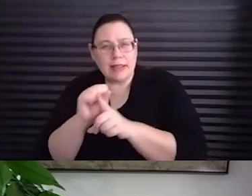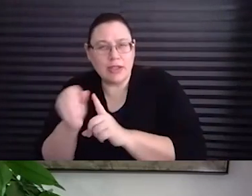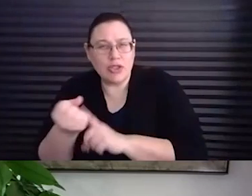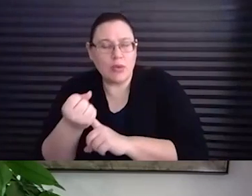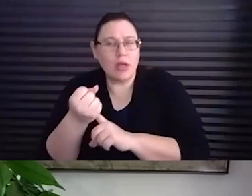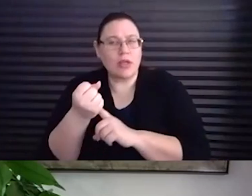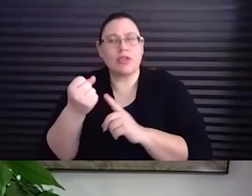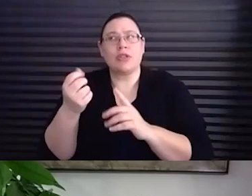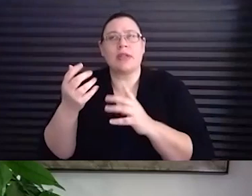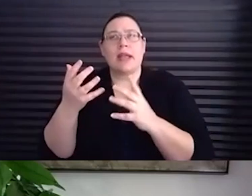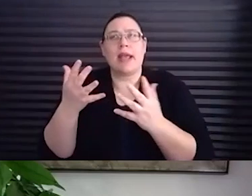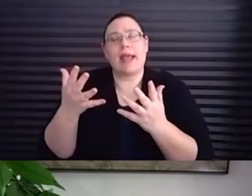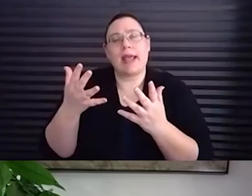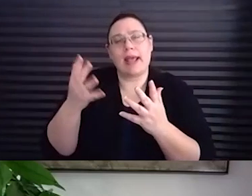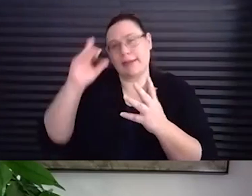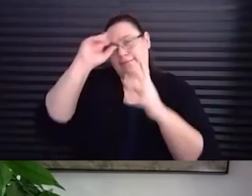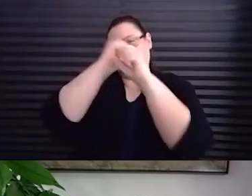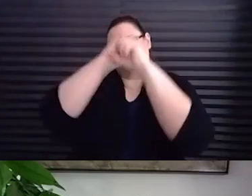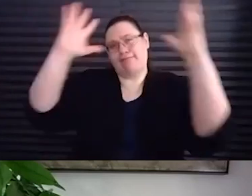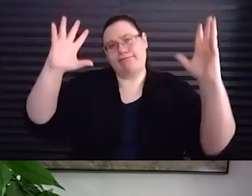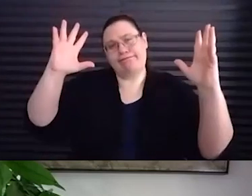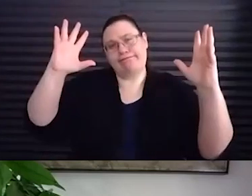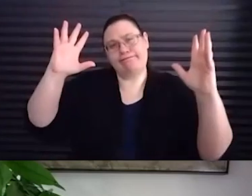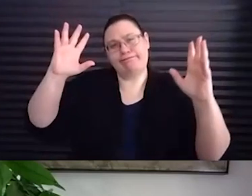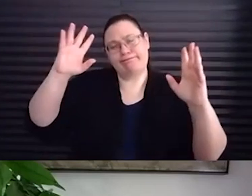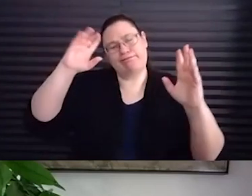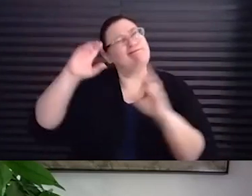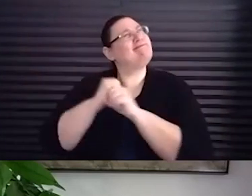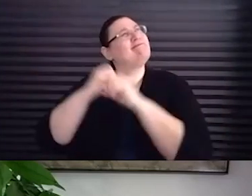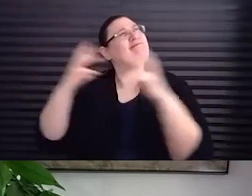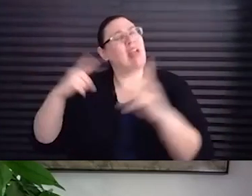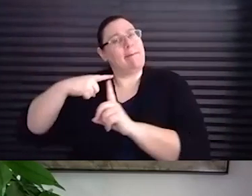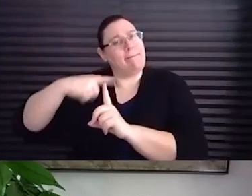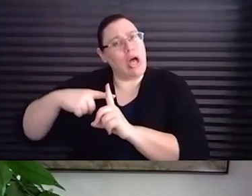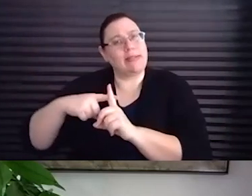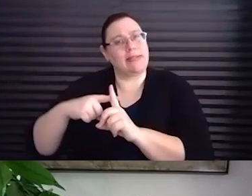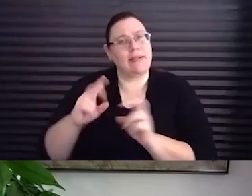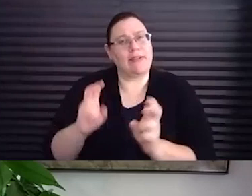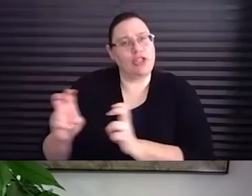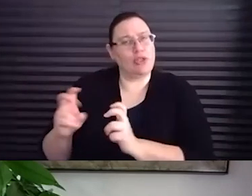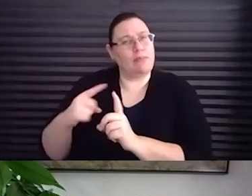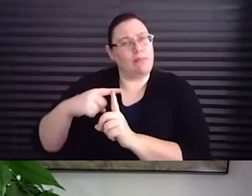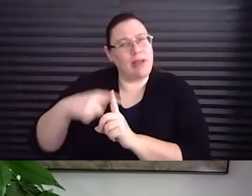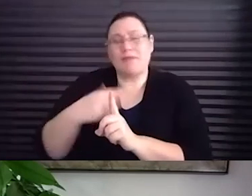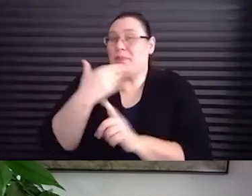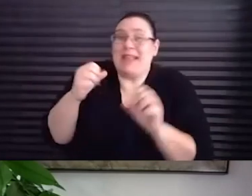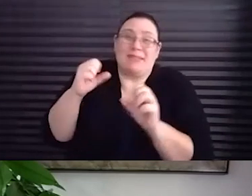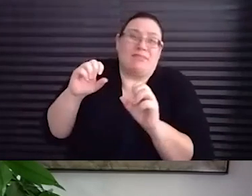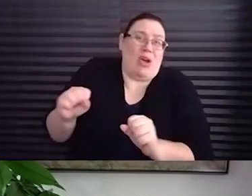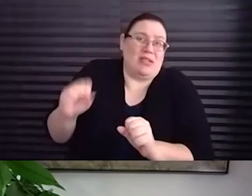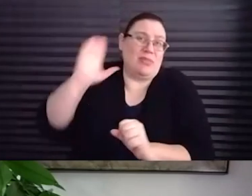and imagine create in their mind a positive issue, a positive future, the best positive future